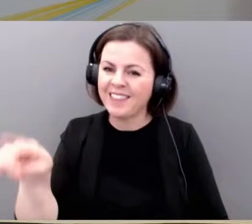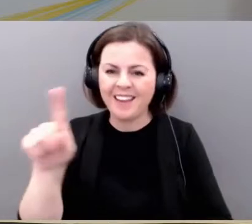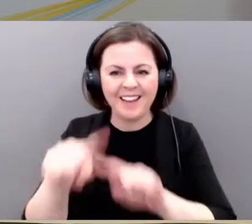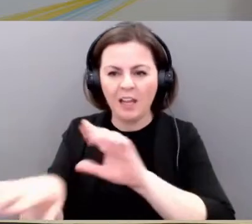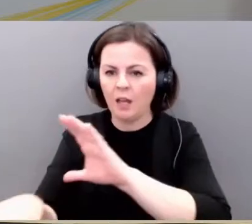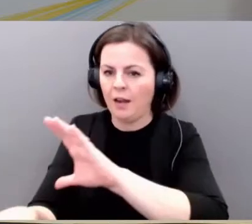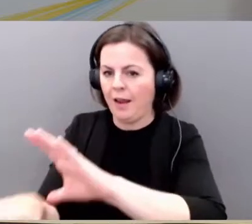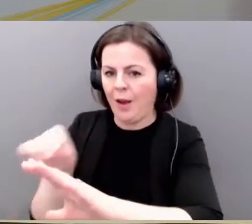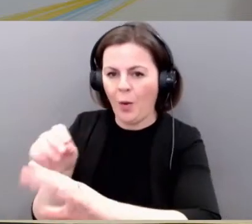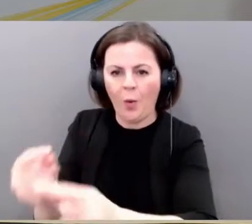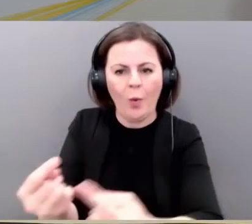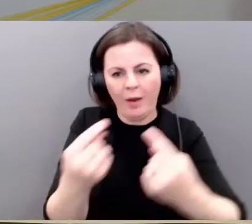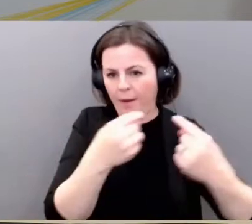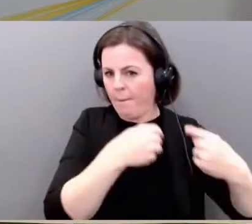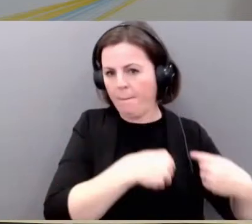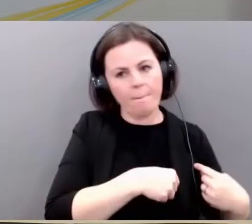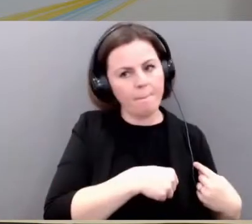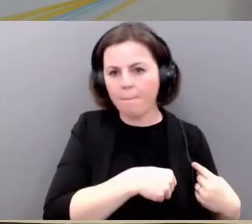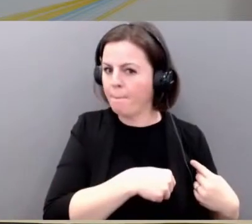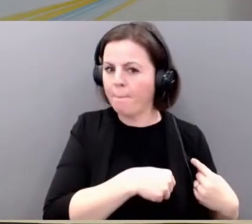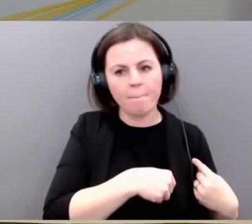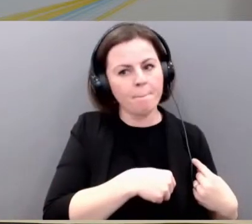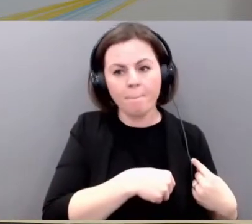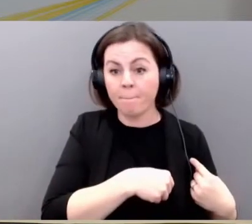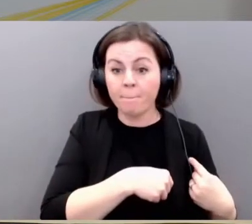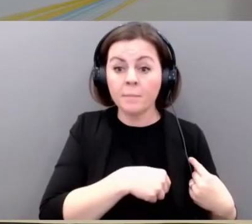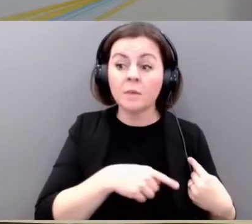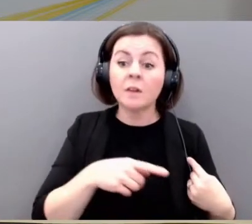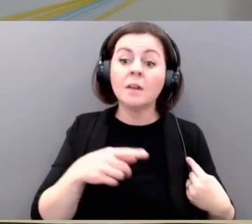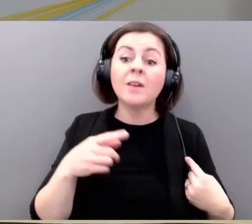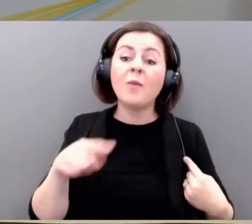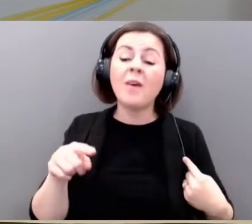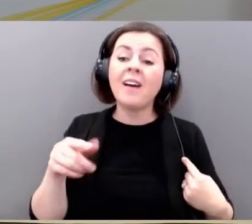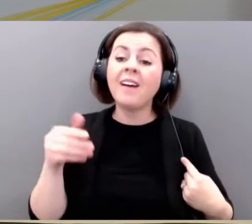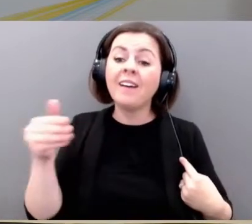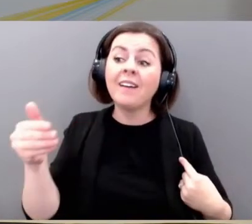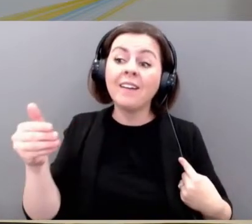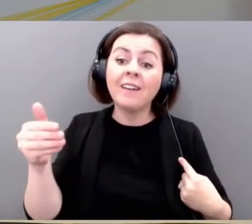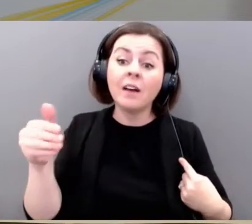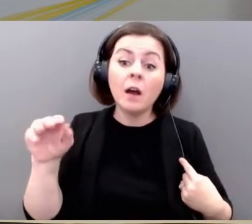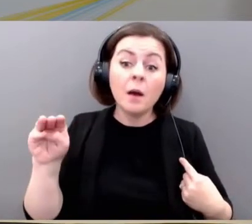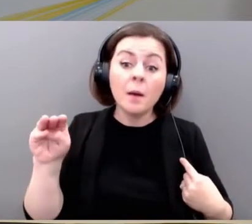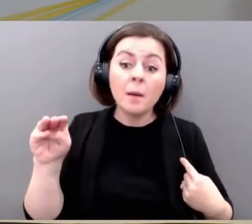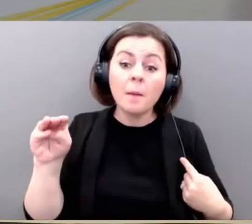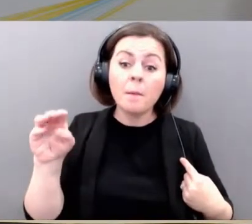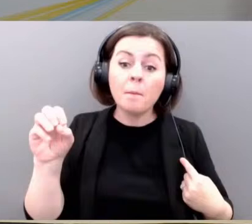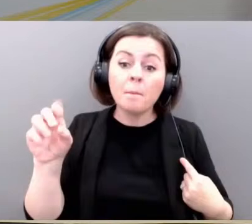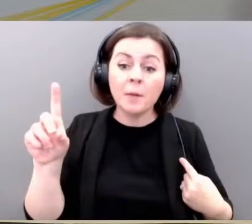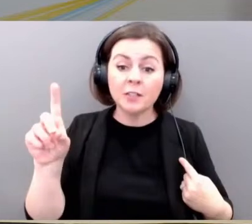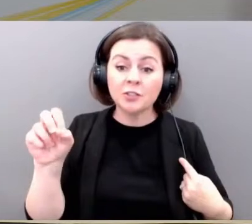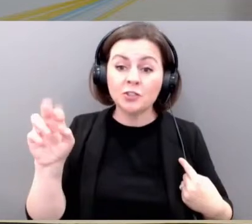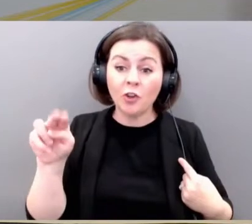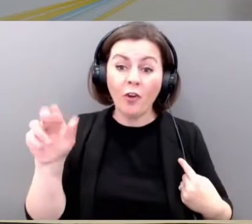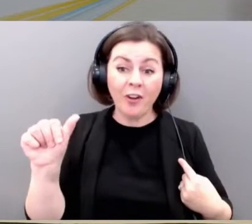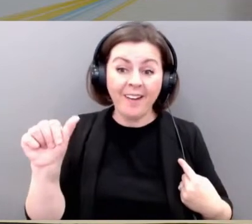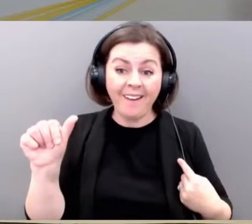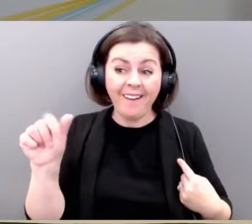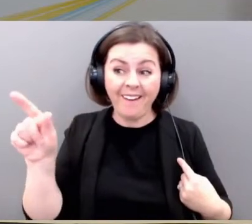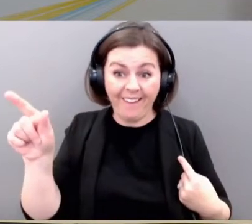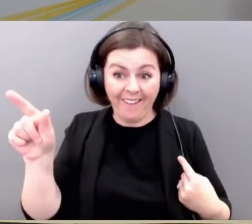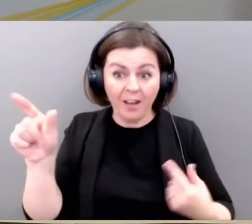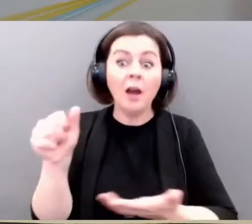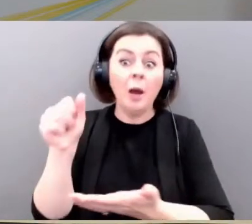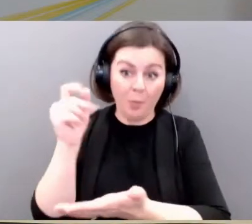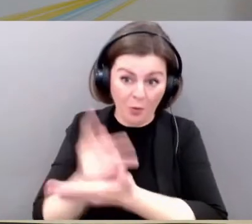the vaccine. So as soon as we get the anticipated Moderna vaccine in, which is also a frozen product, that's